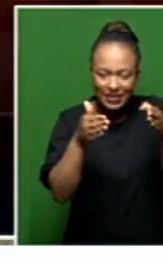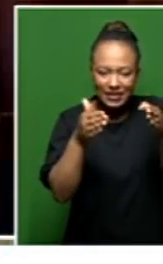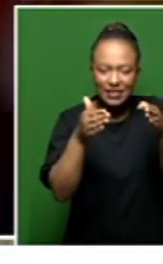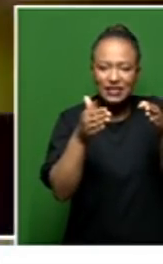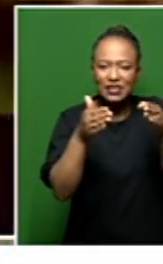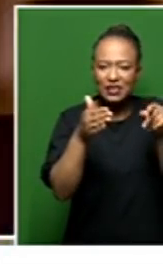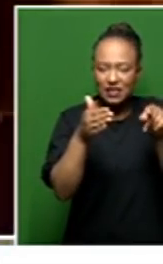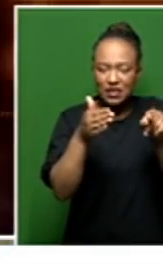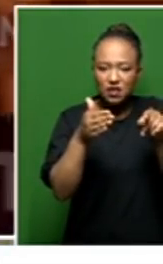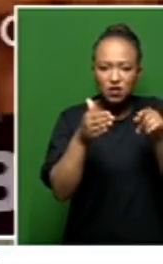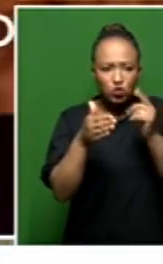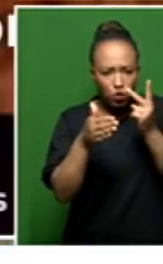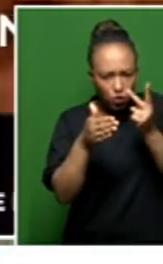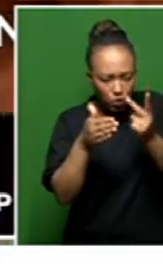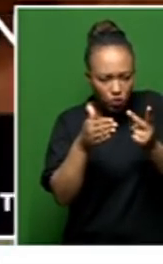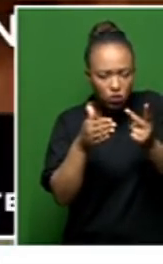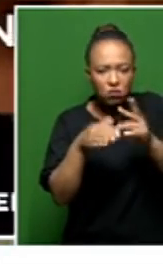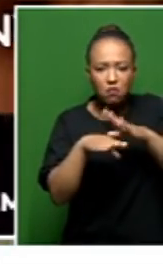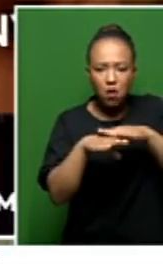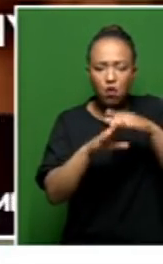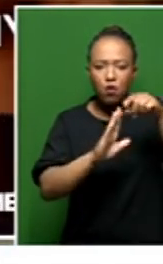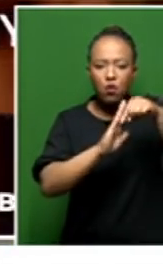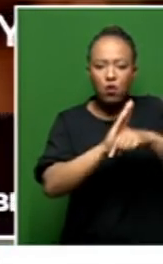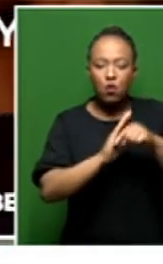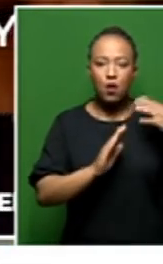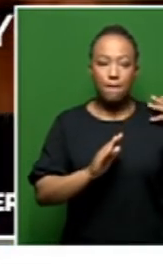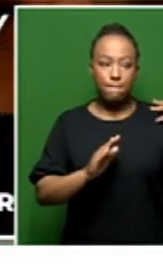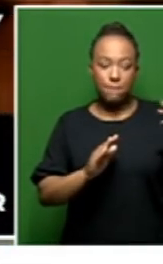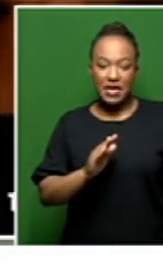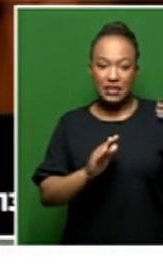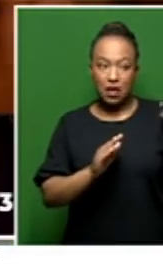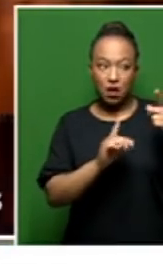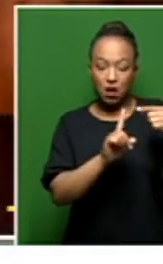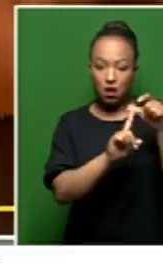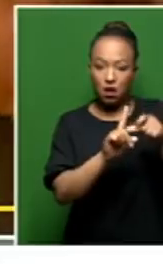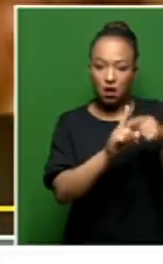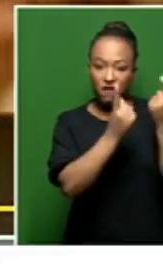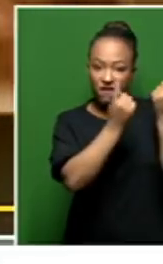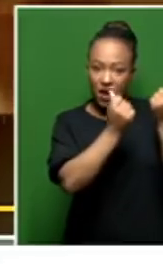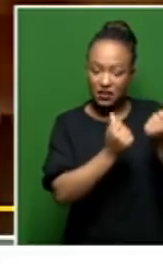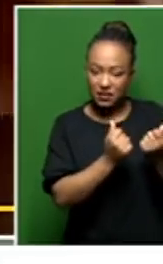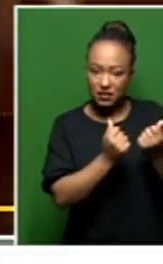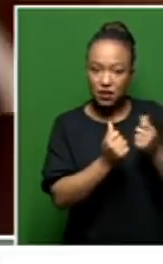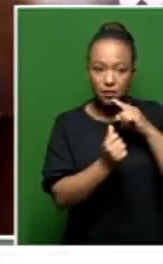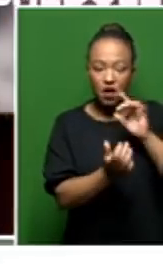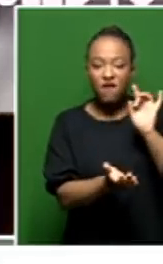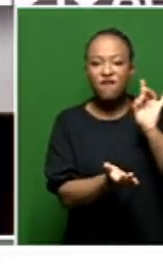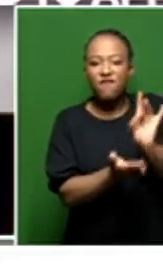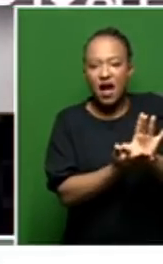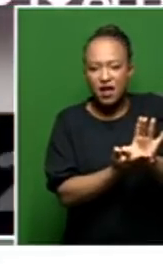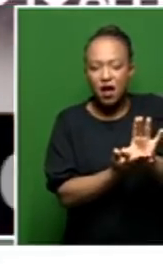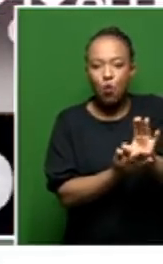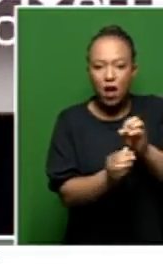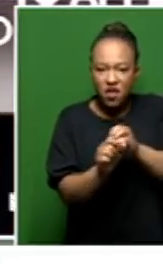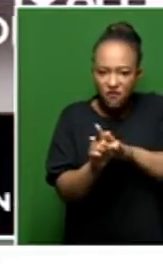looking at whether or not the Minister of Finance, firstly, was fired with the influence of